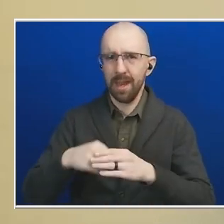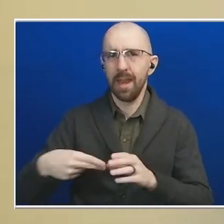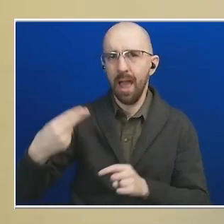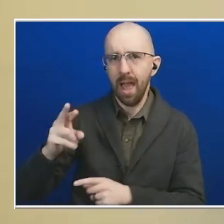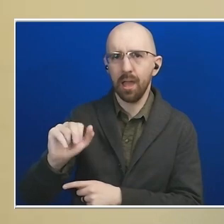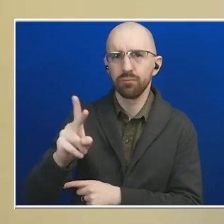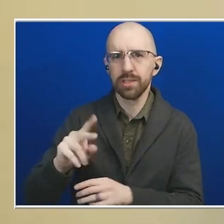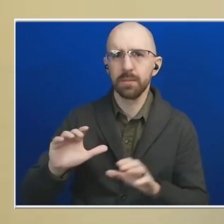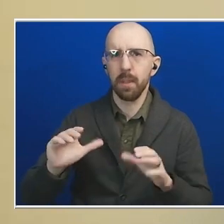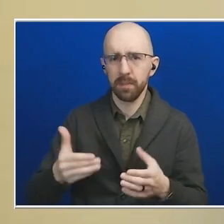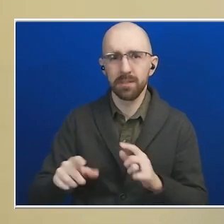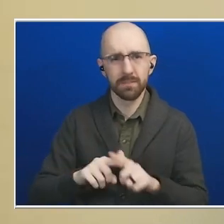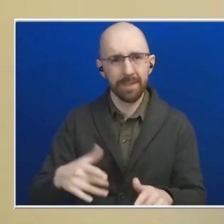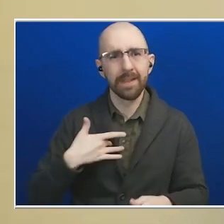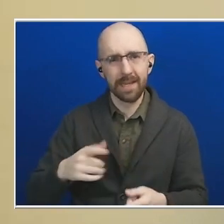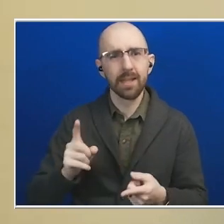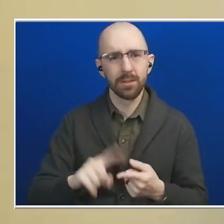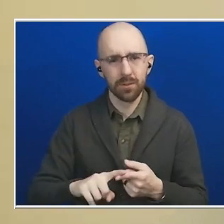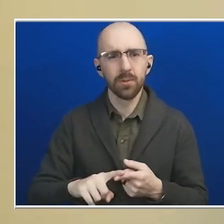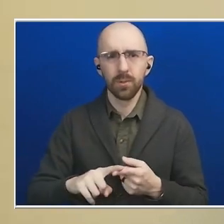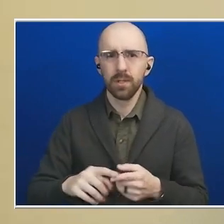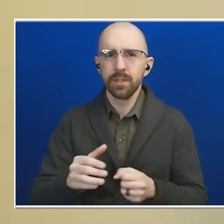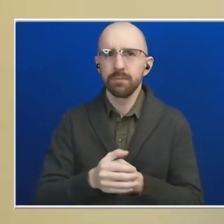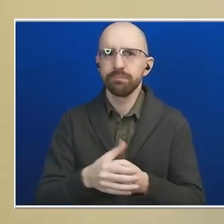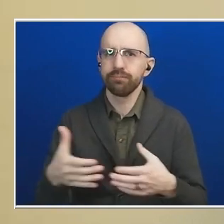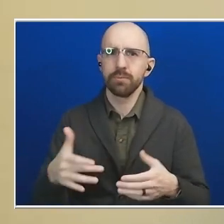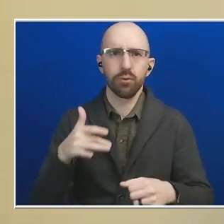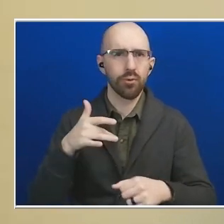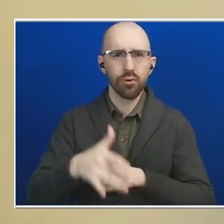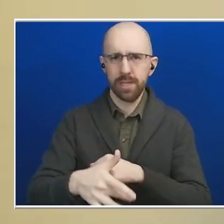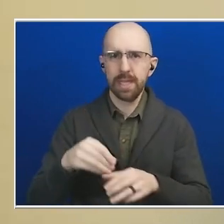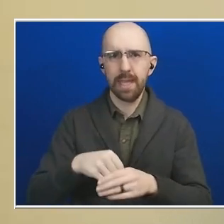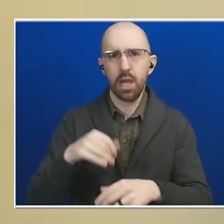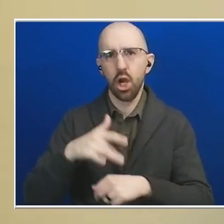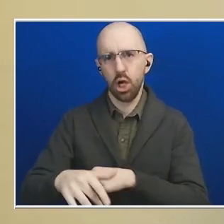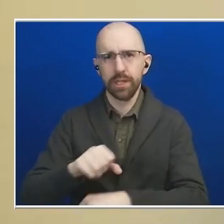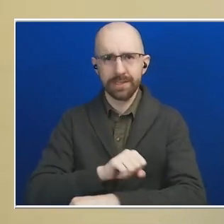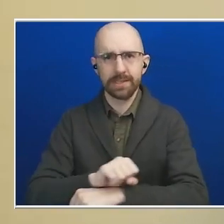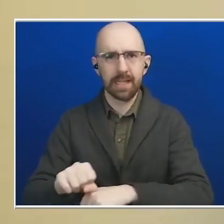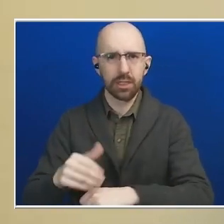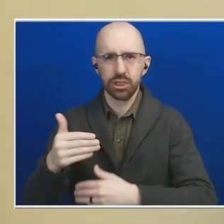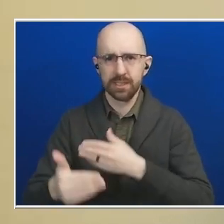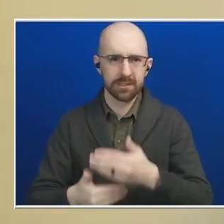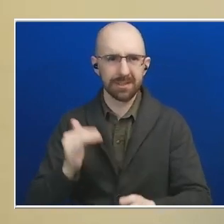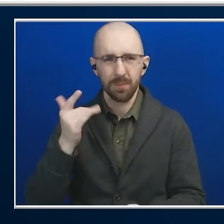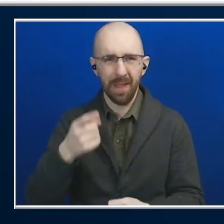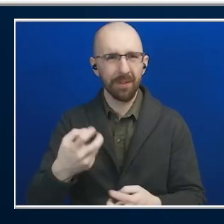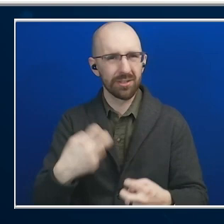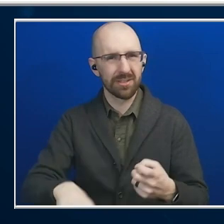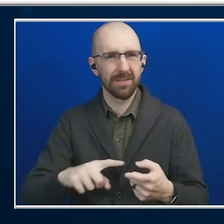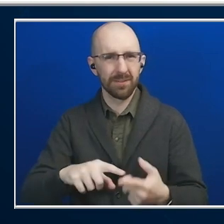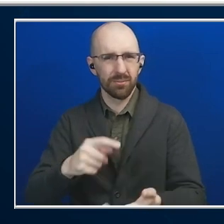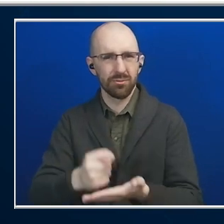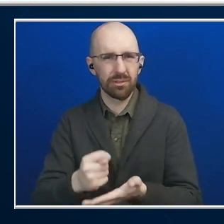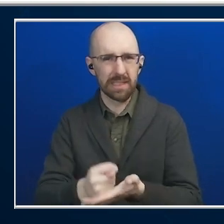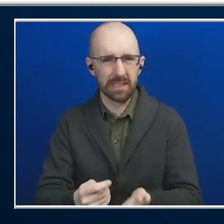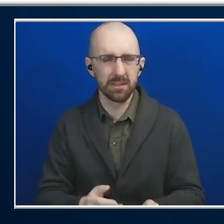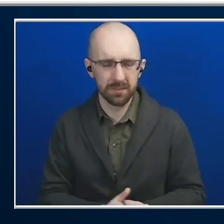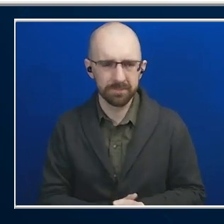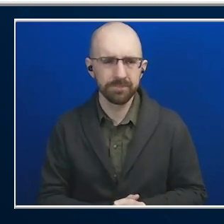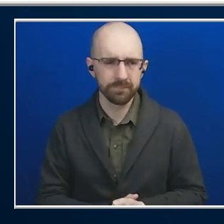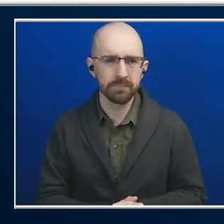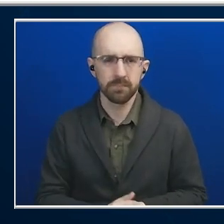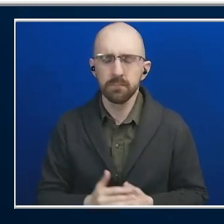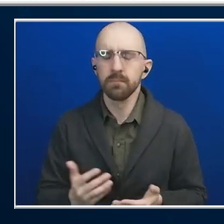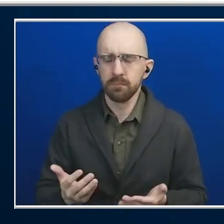they tend to metastasize very early on in early stages. That's why they're difficult to treat. Right, and you and I share a